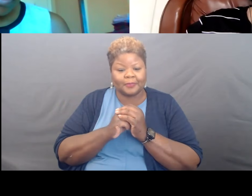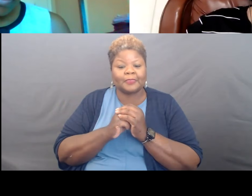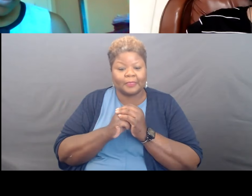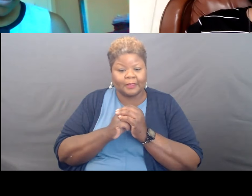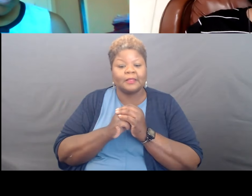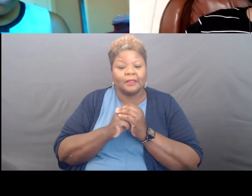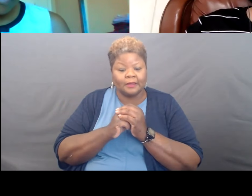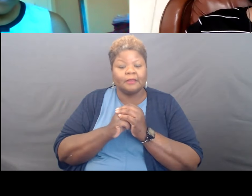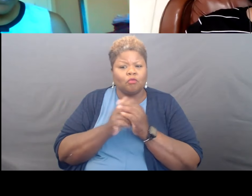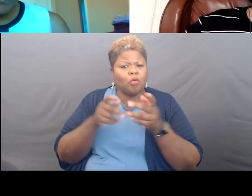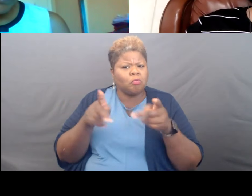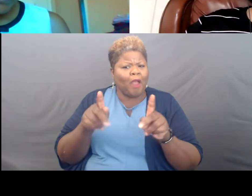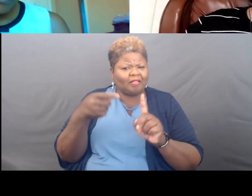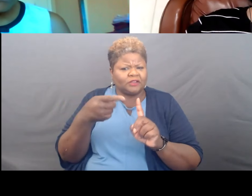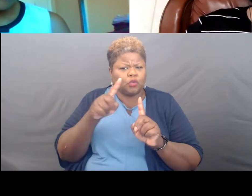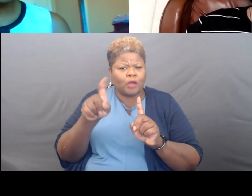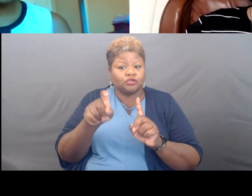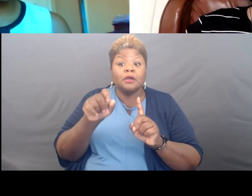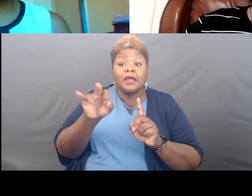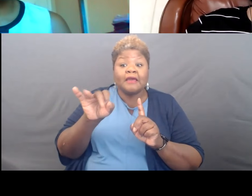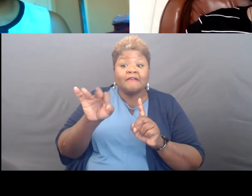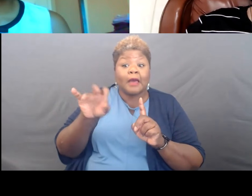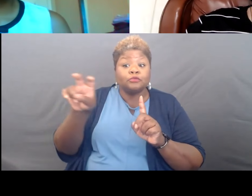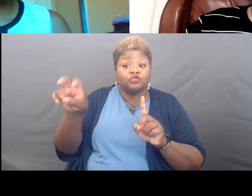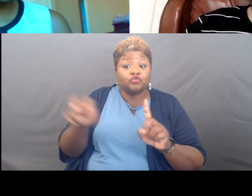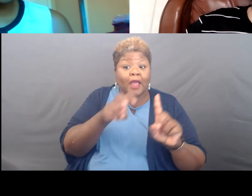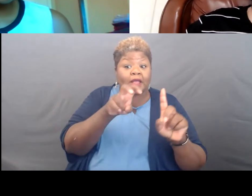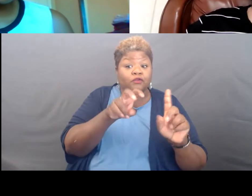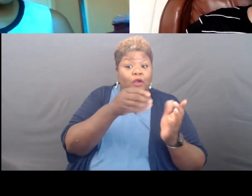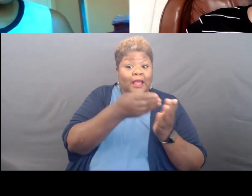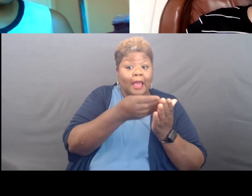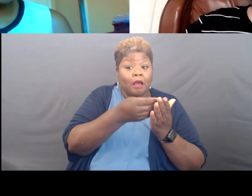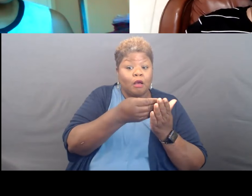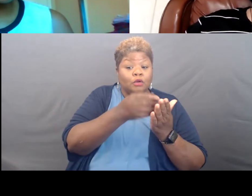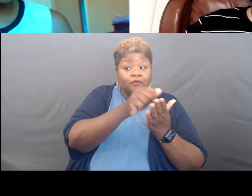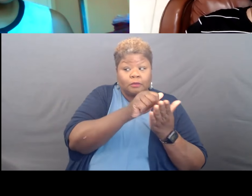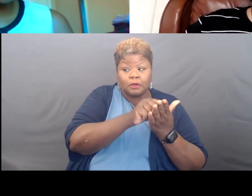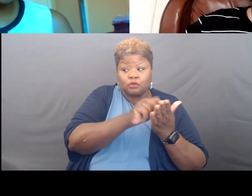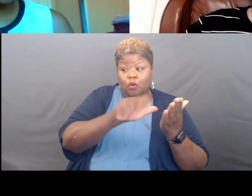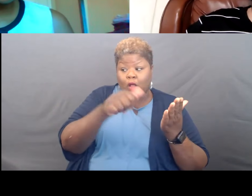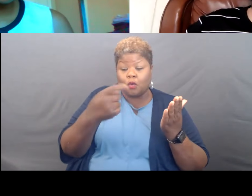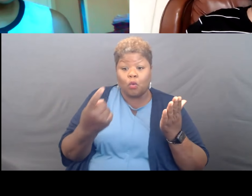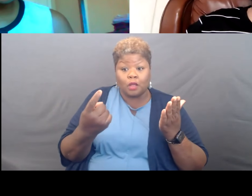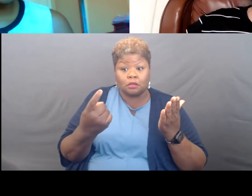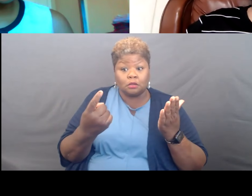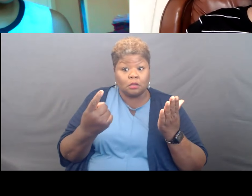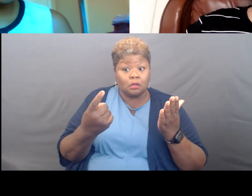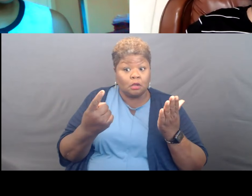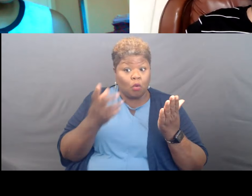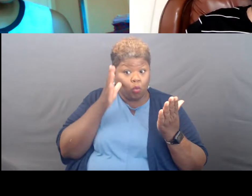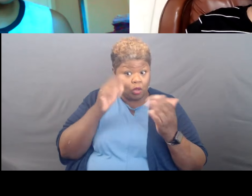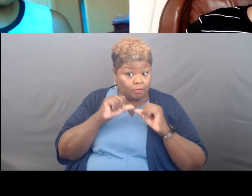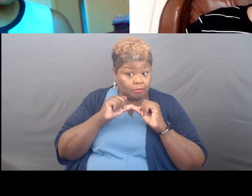grab this one. If you're transferring funds from one account to another, established one, shouldn't it remain